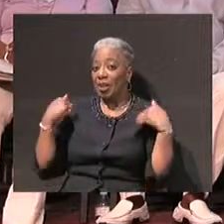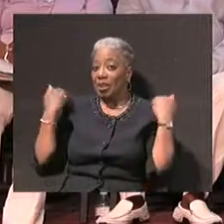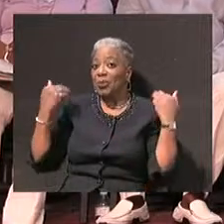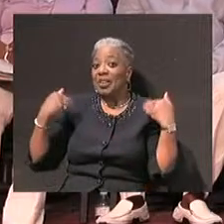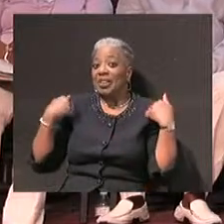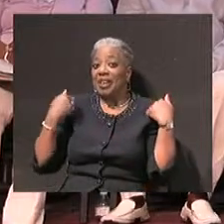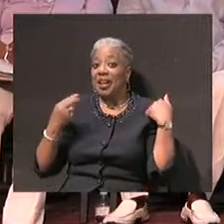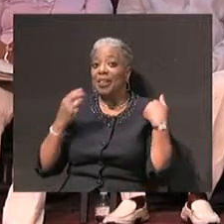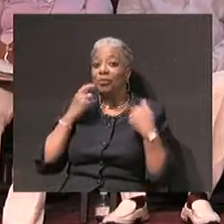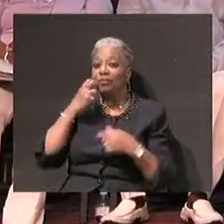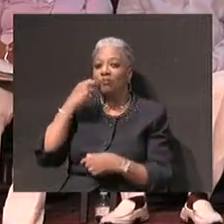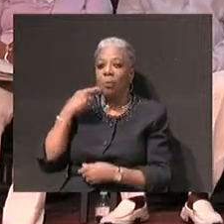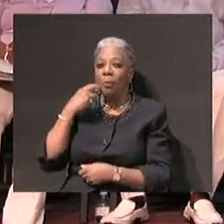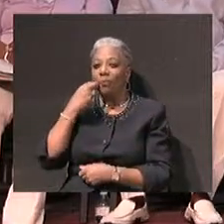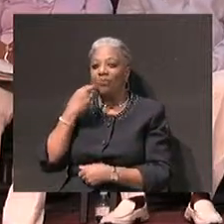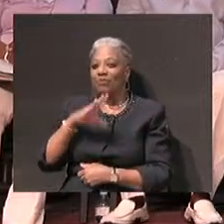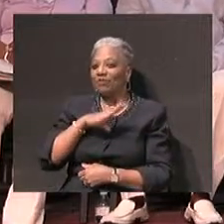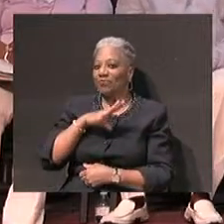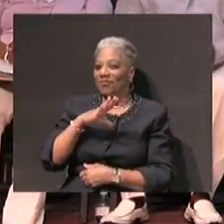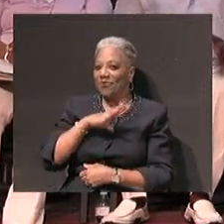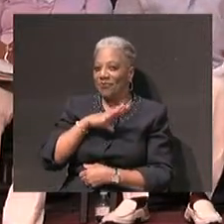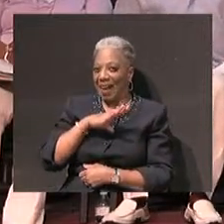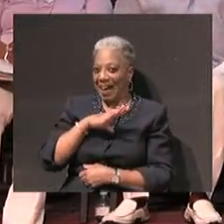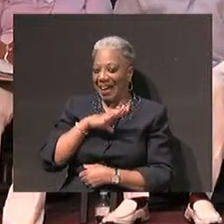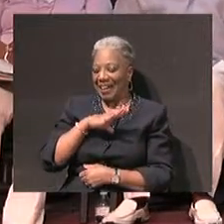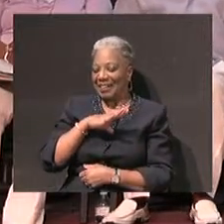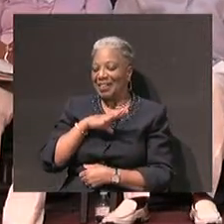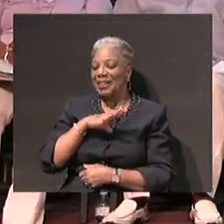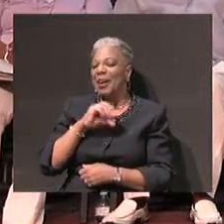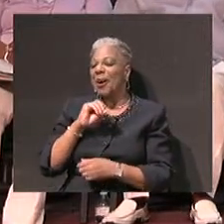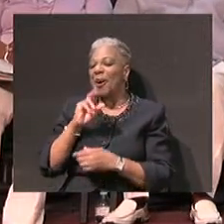world, right? Amen. Praise be to God.